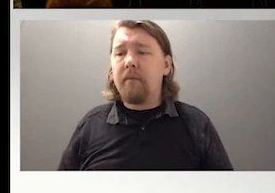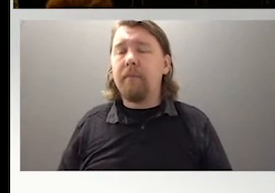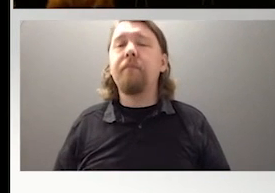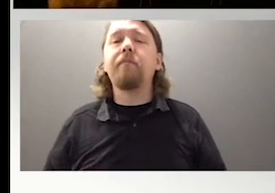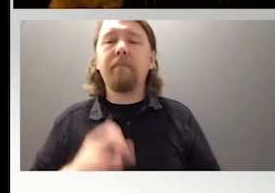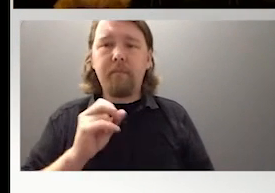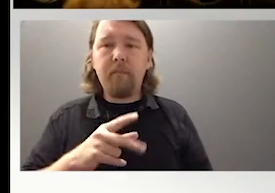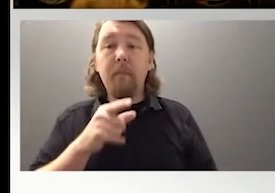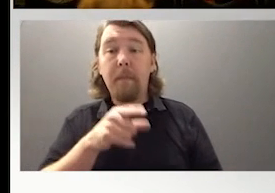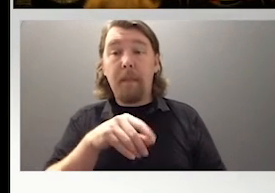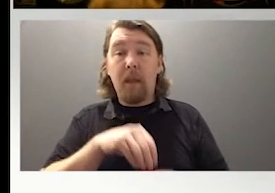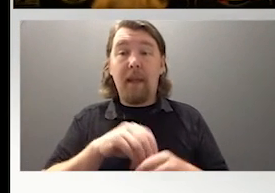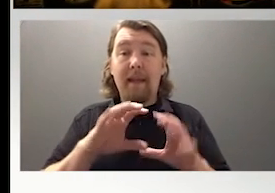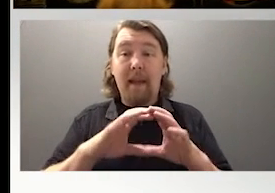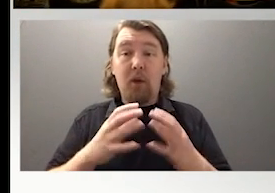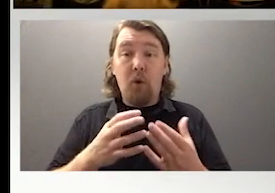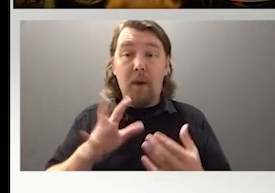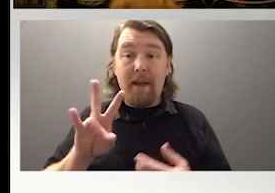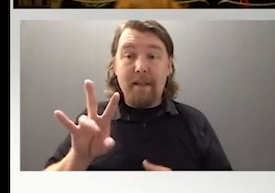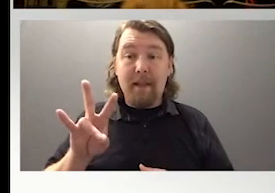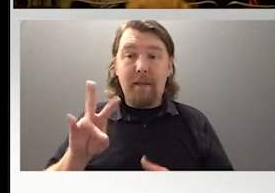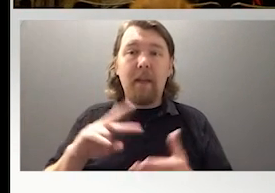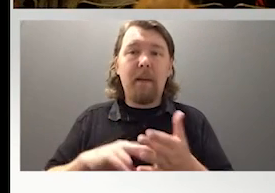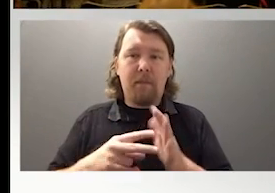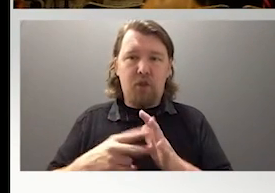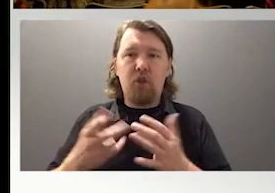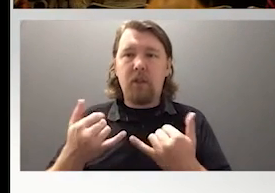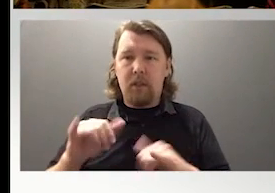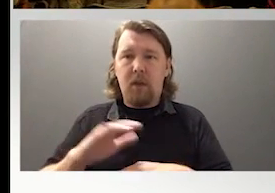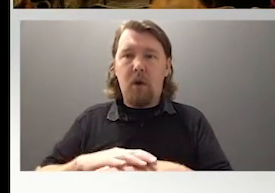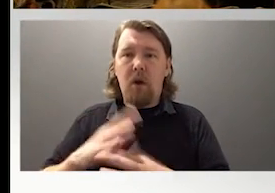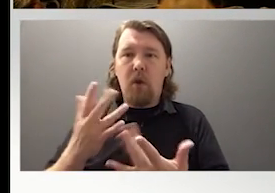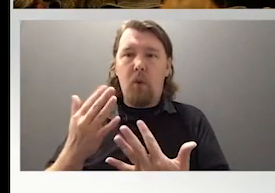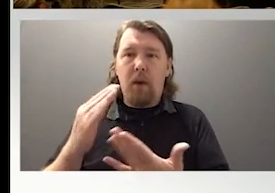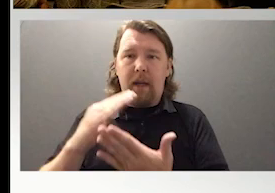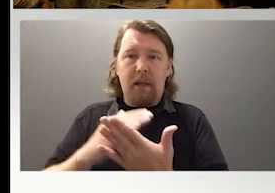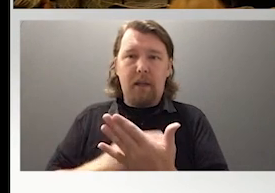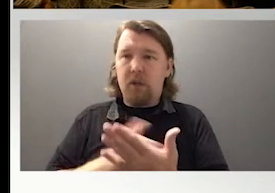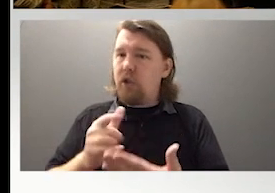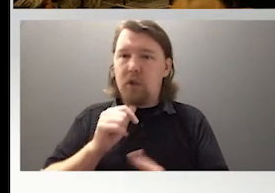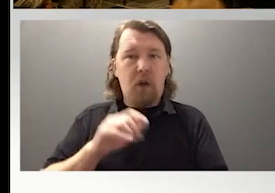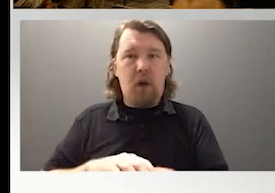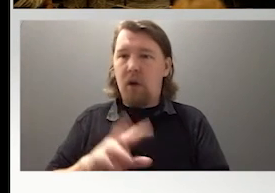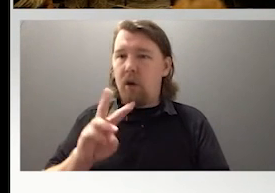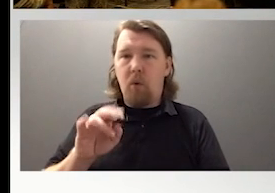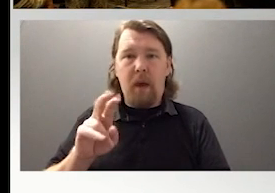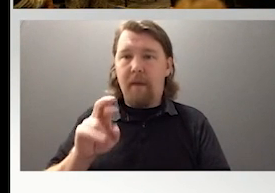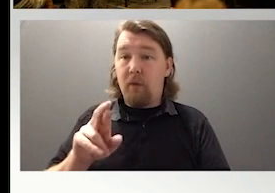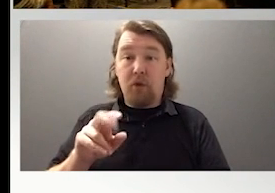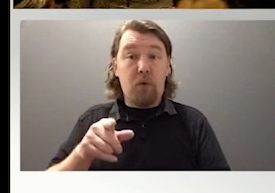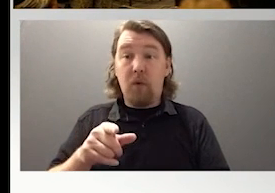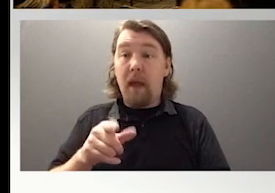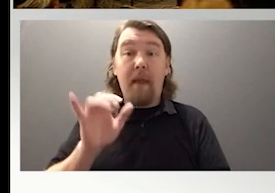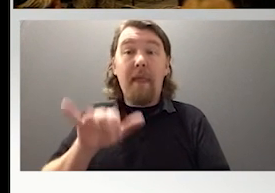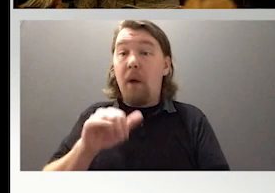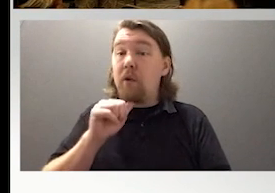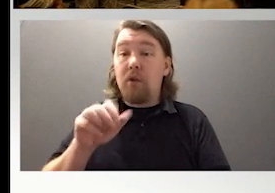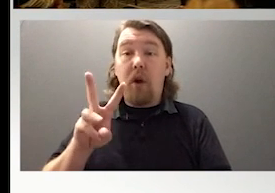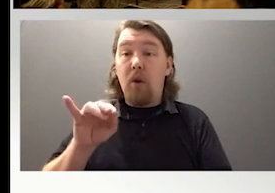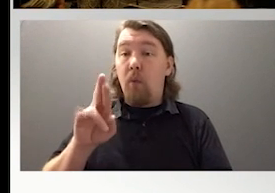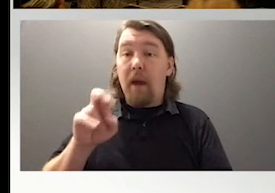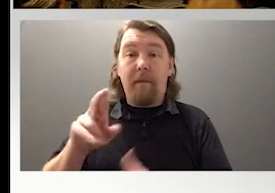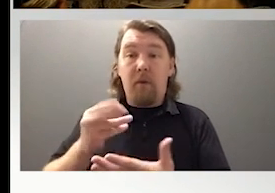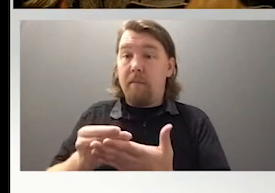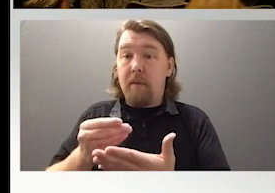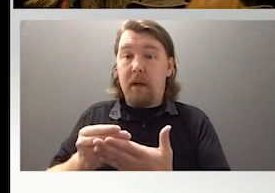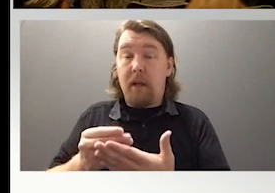if you're in category 7, that means she's still on the waiting list. She's not on the waiver. Those weren't waiver funds. Those would